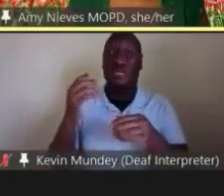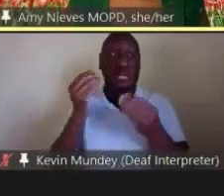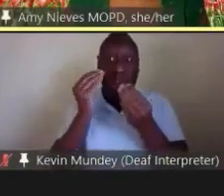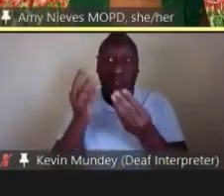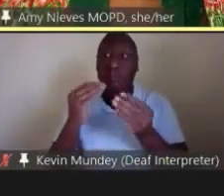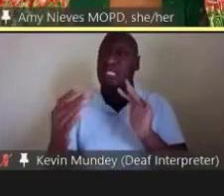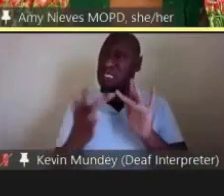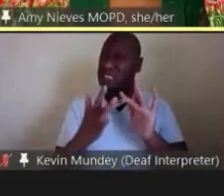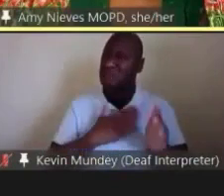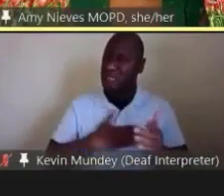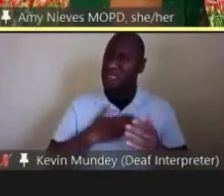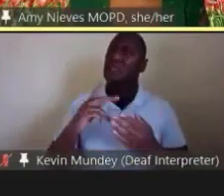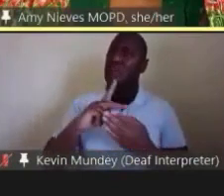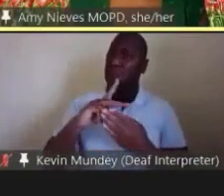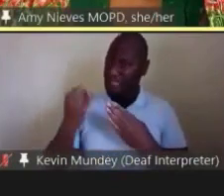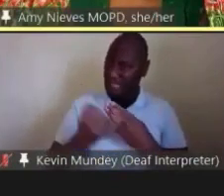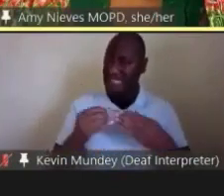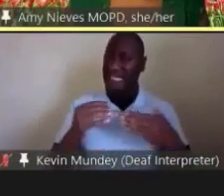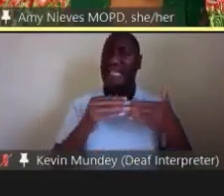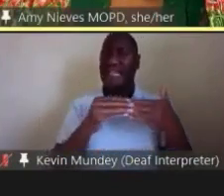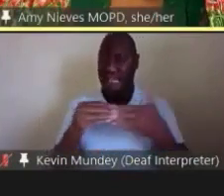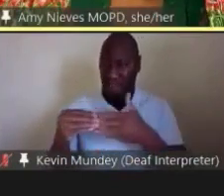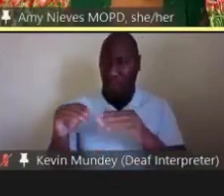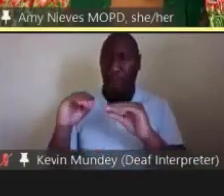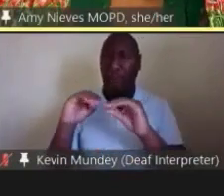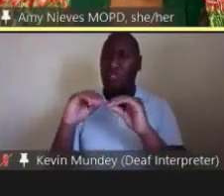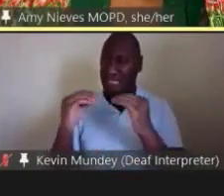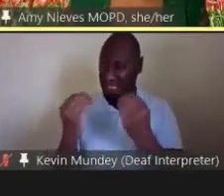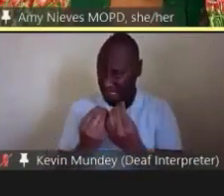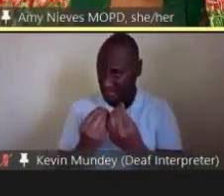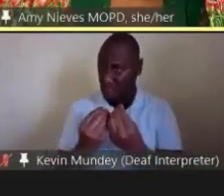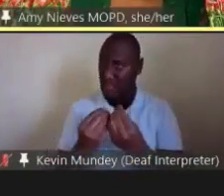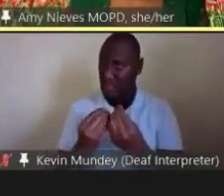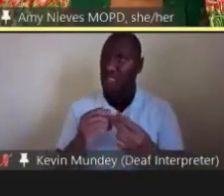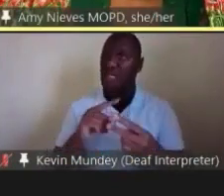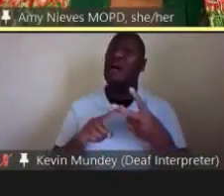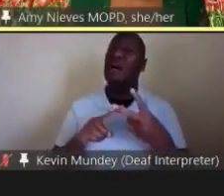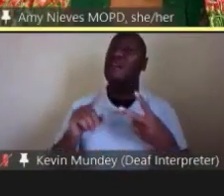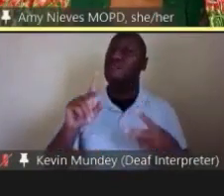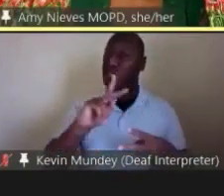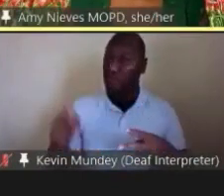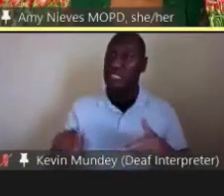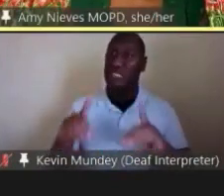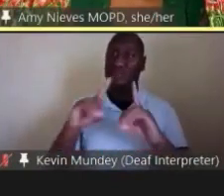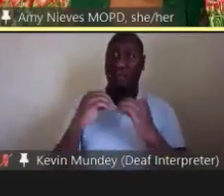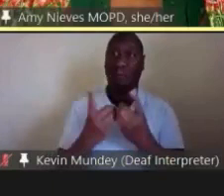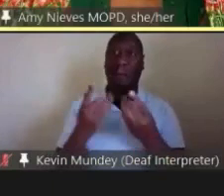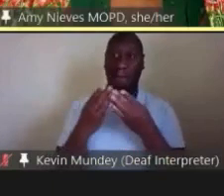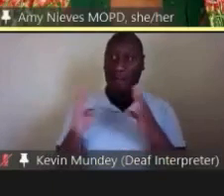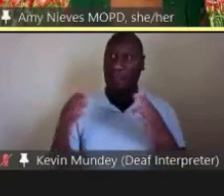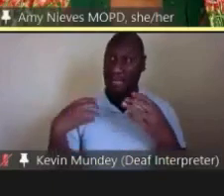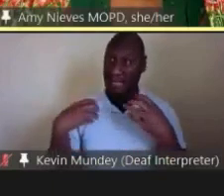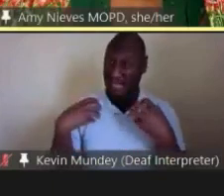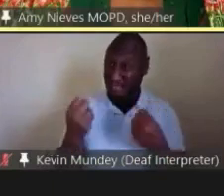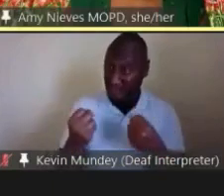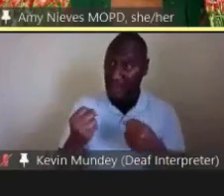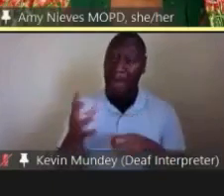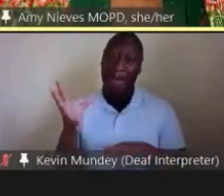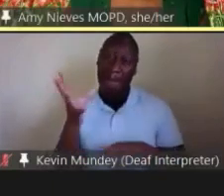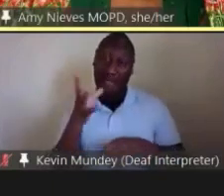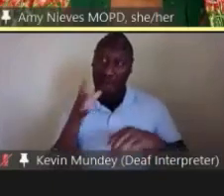project leading organizations, the Philadelphia Department of Public Health, Maternal, Child, and Family